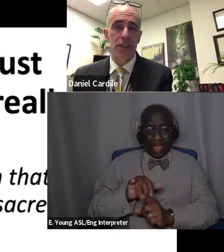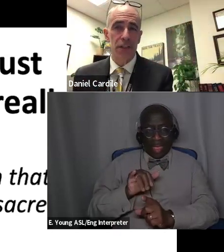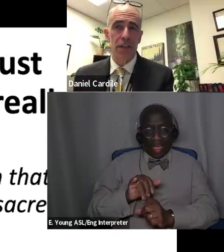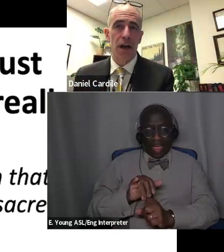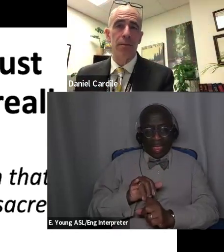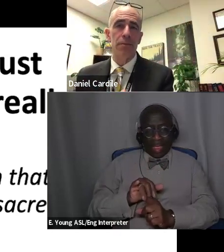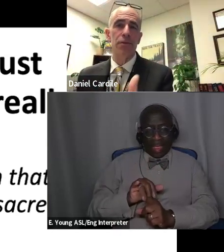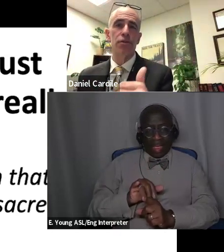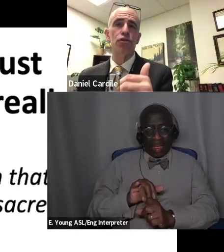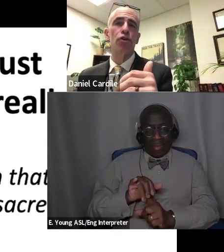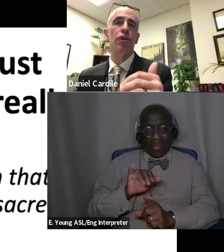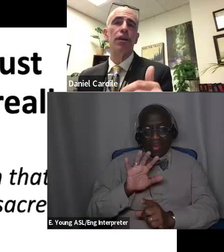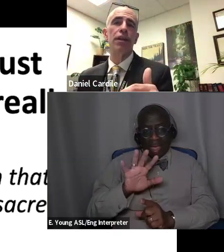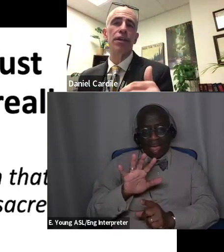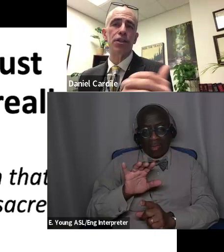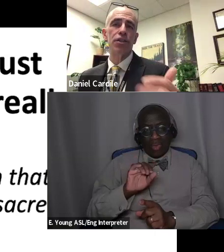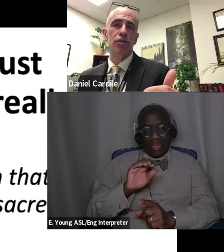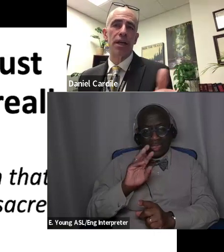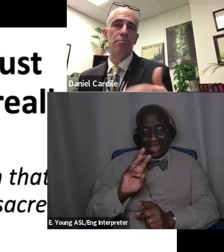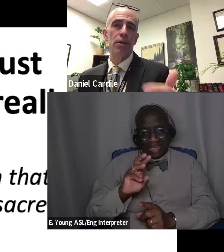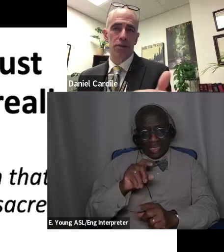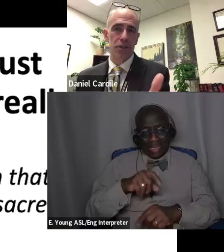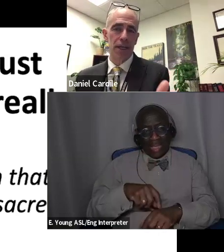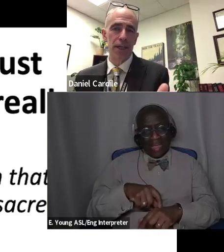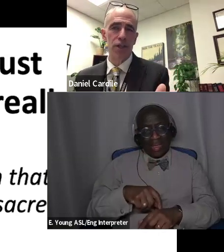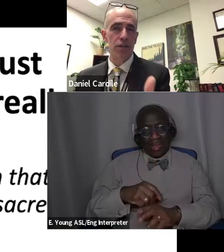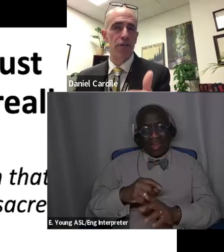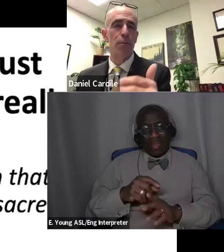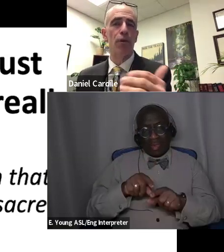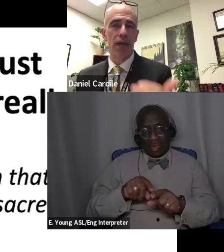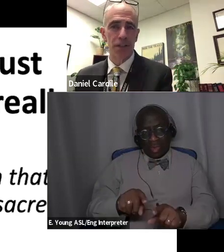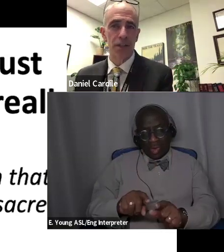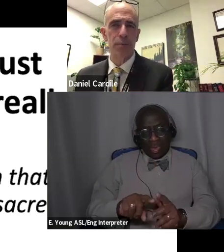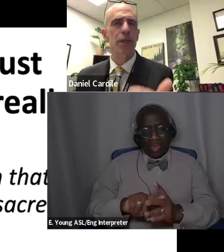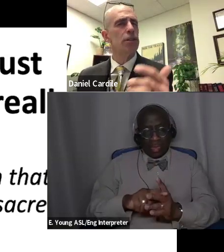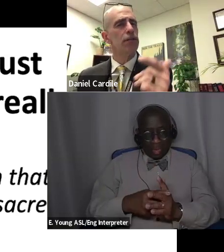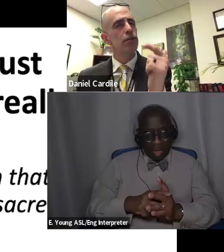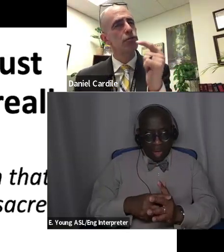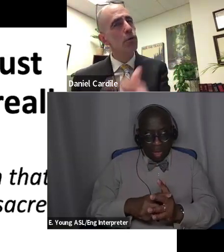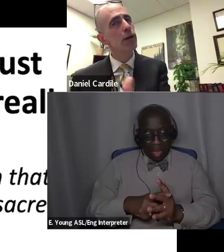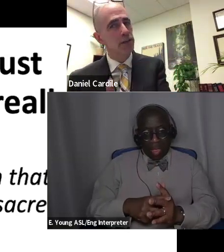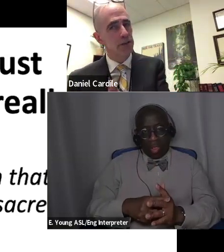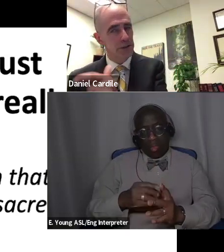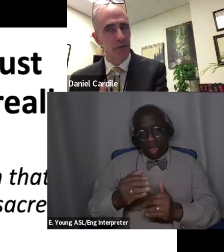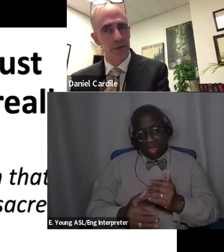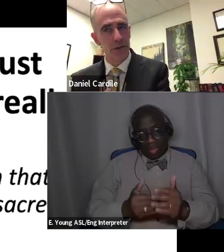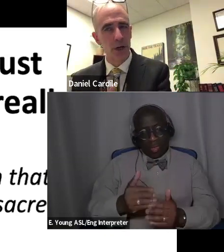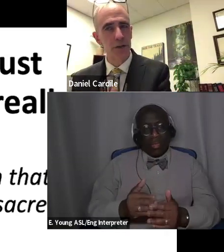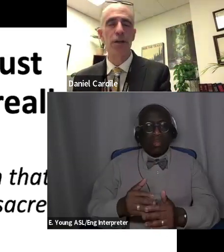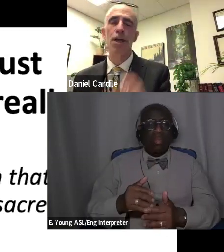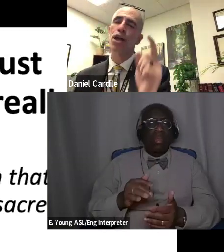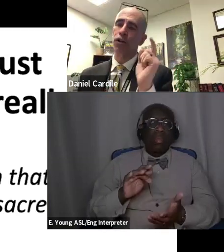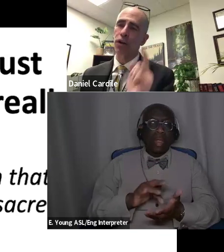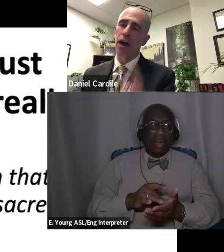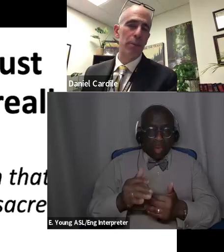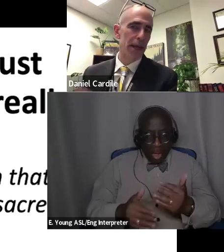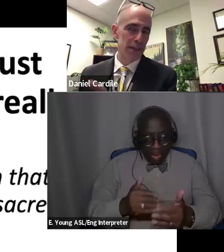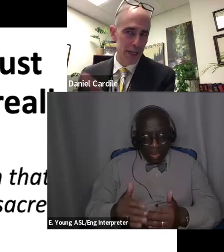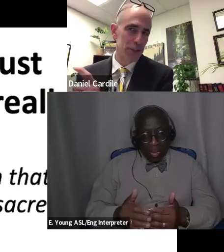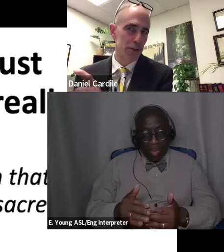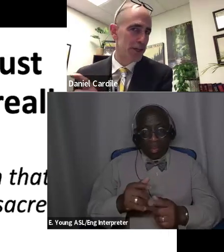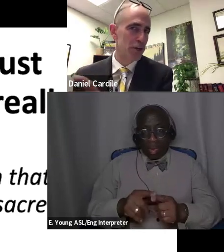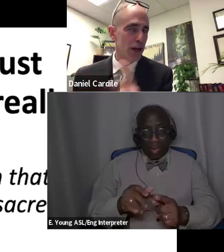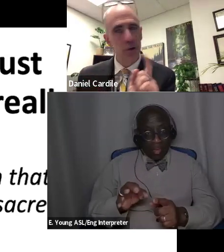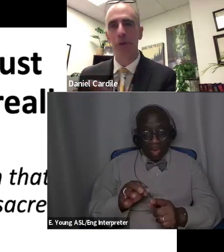5 or 6 times during the initial and middle stages of the process. Because if you don't ask yourself this question, you're not